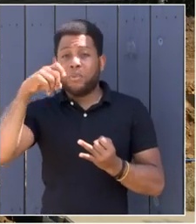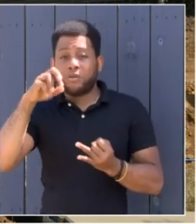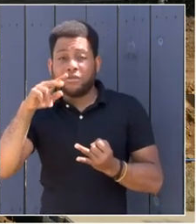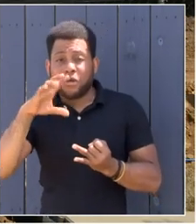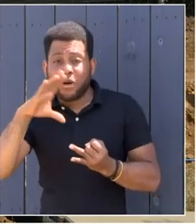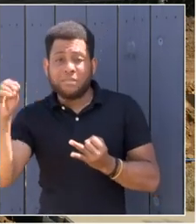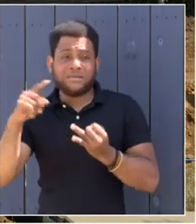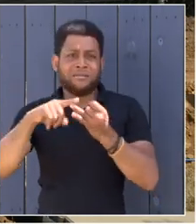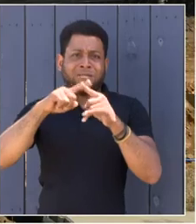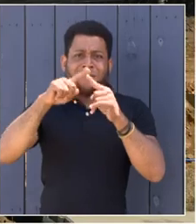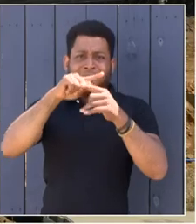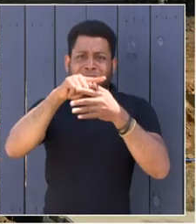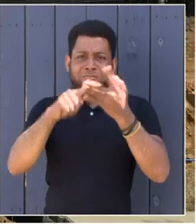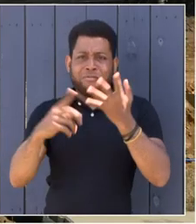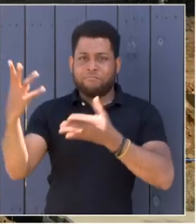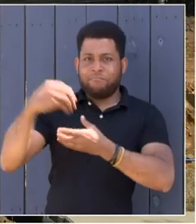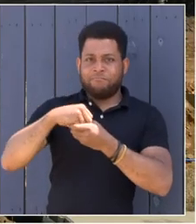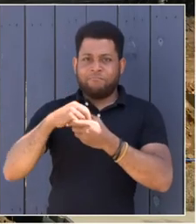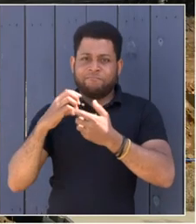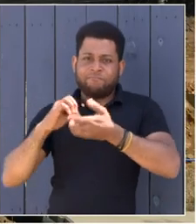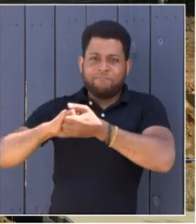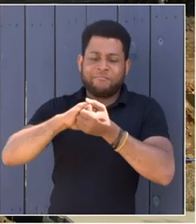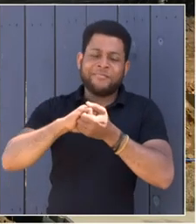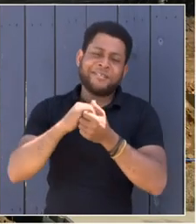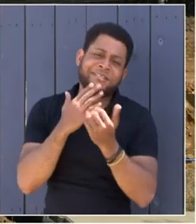their efforts over the years.